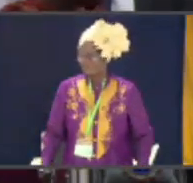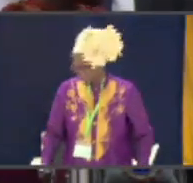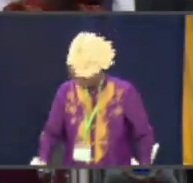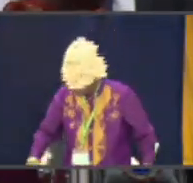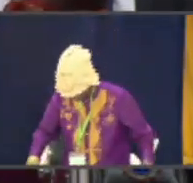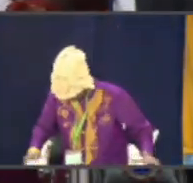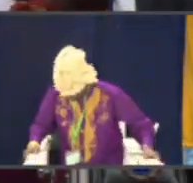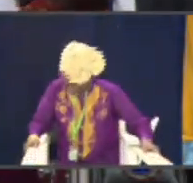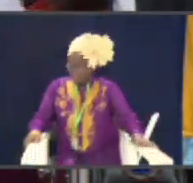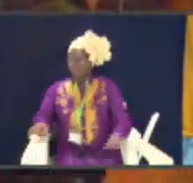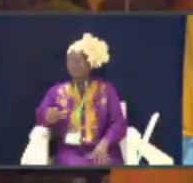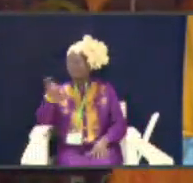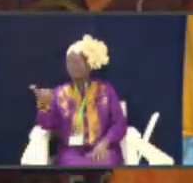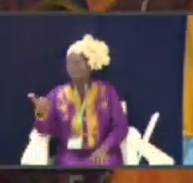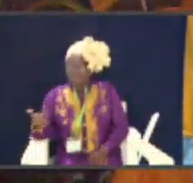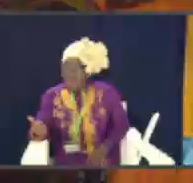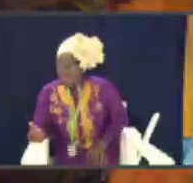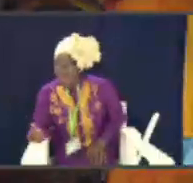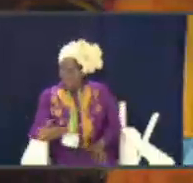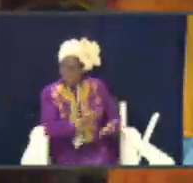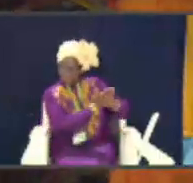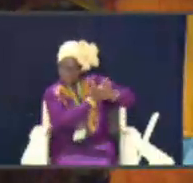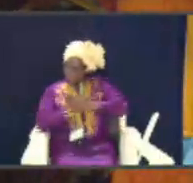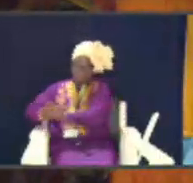another child has been born this morning.